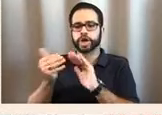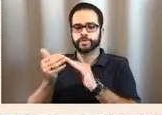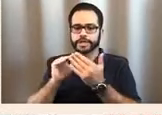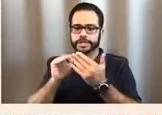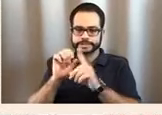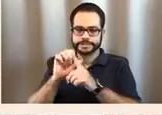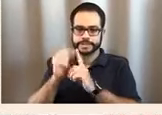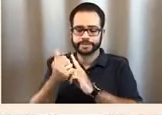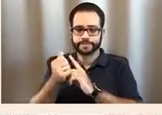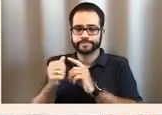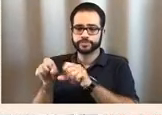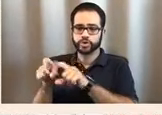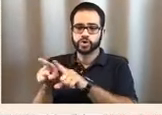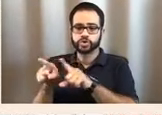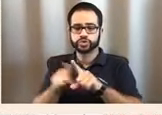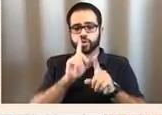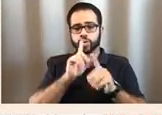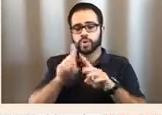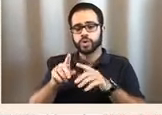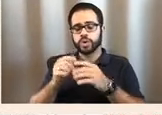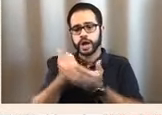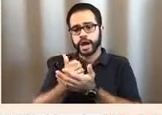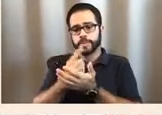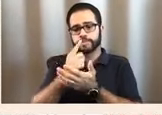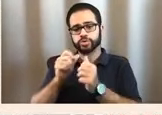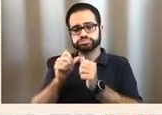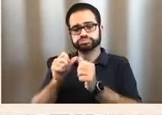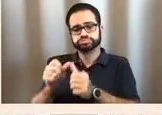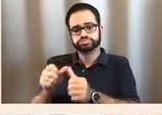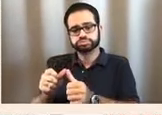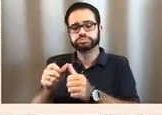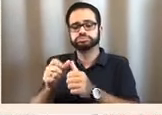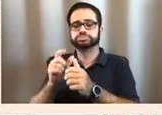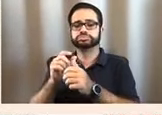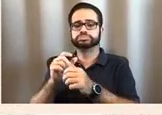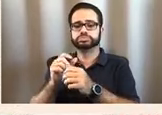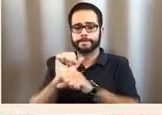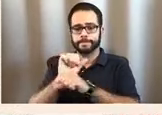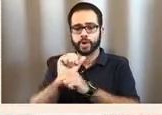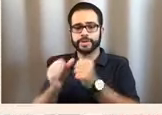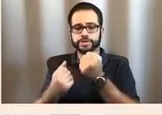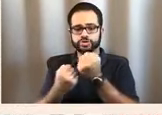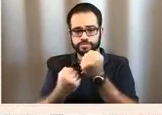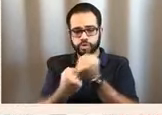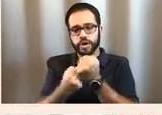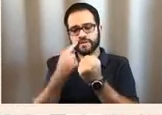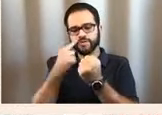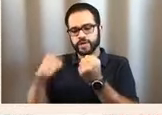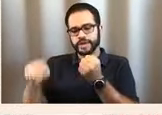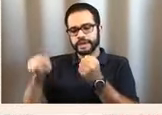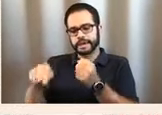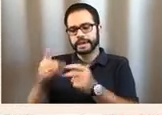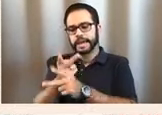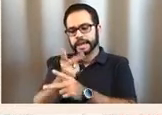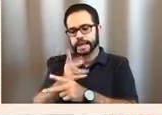by providing ongoing employment supports for the individual to maintain their current job.